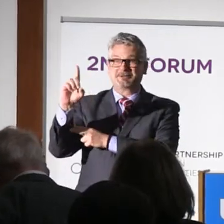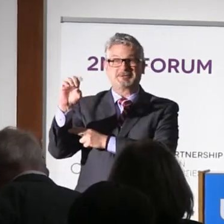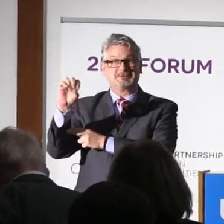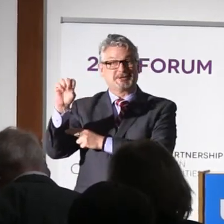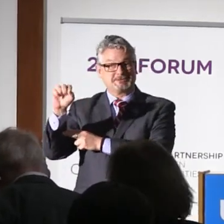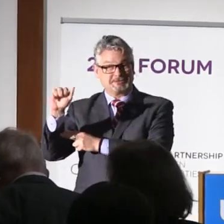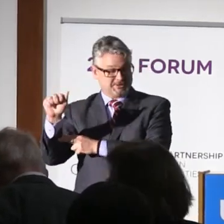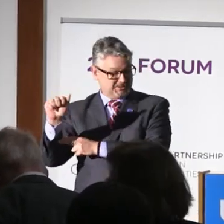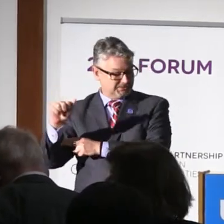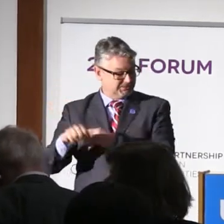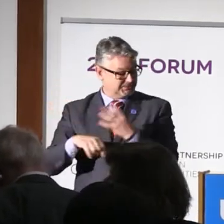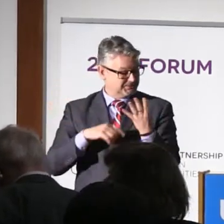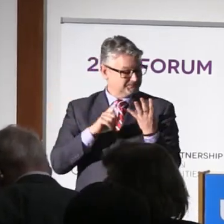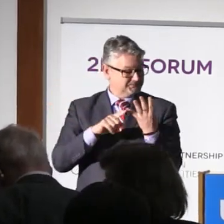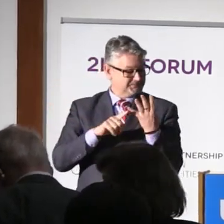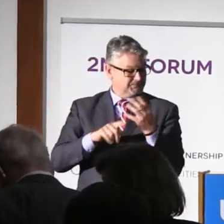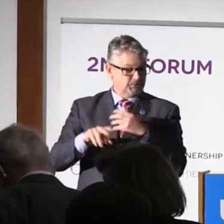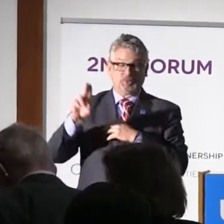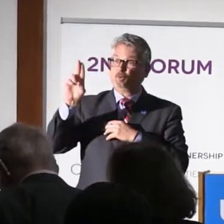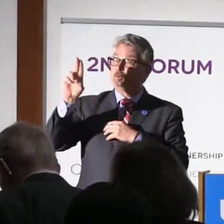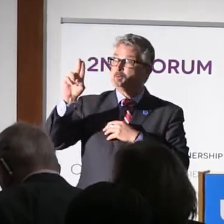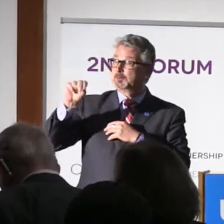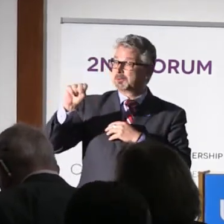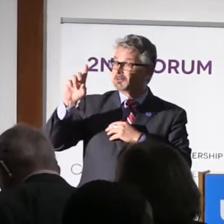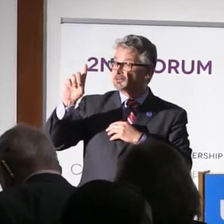OHCHR, UNDESA,